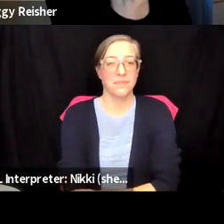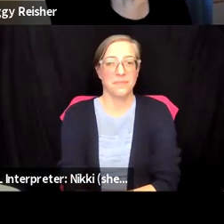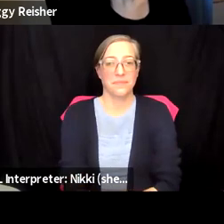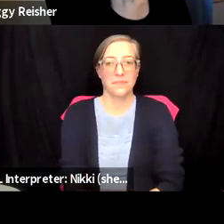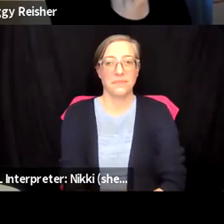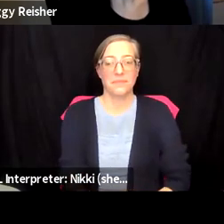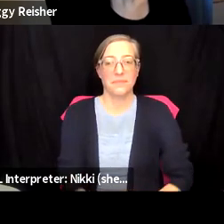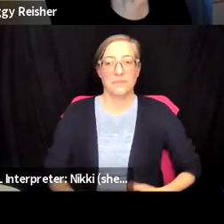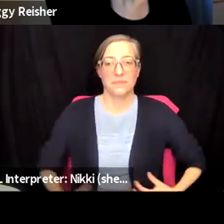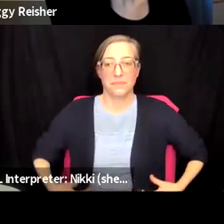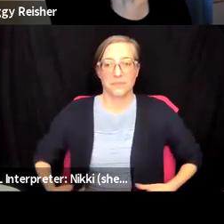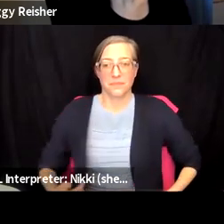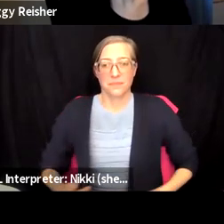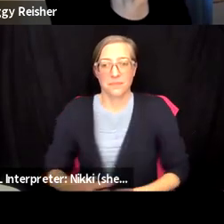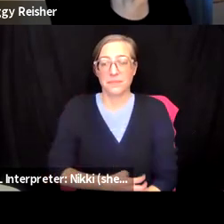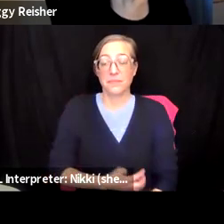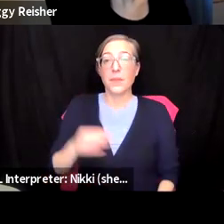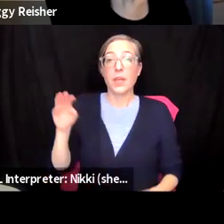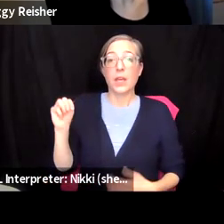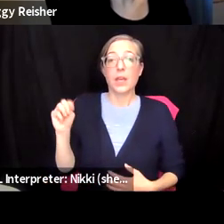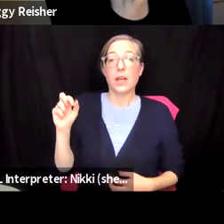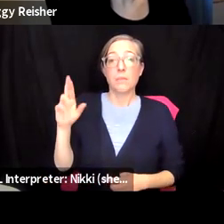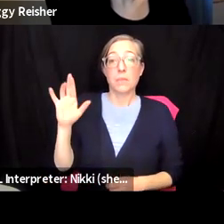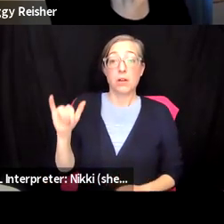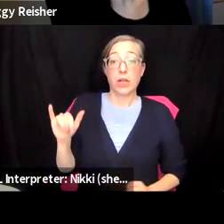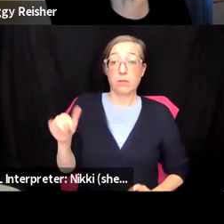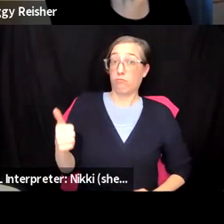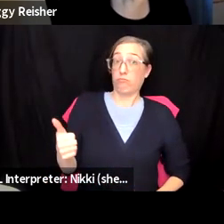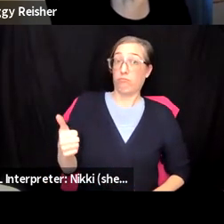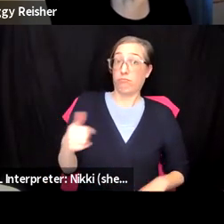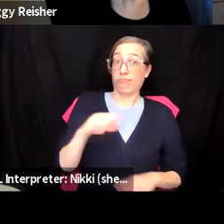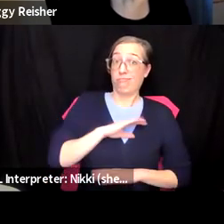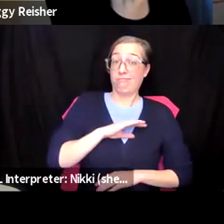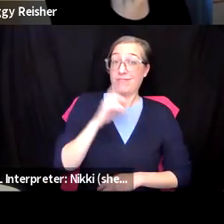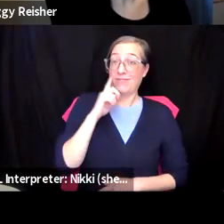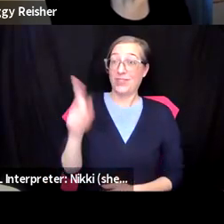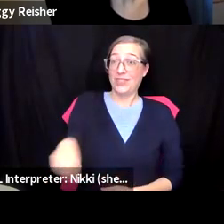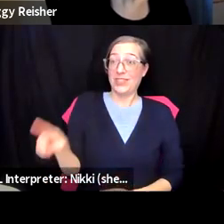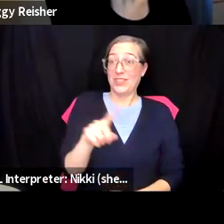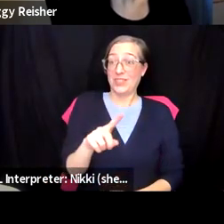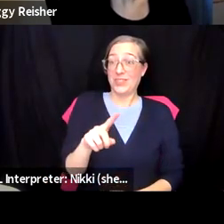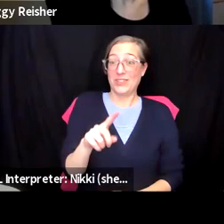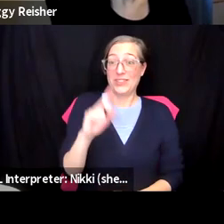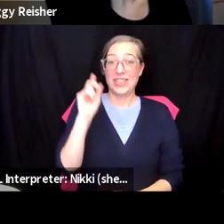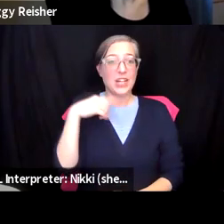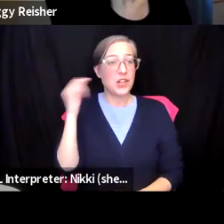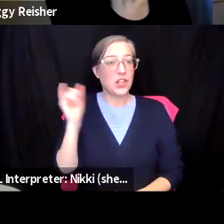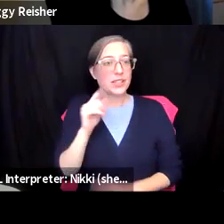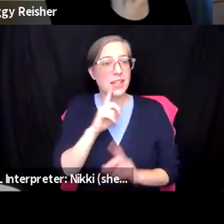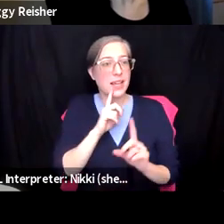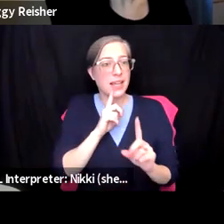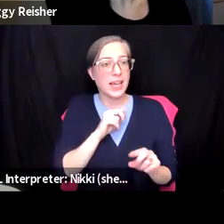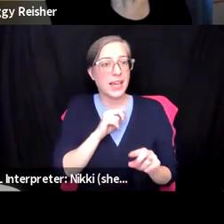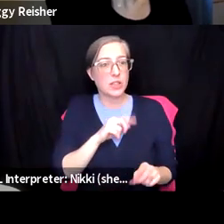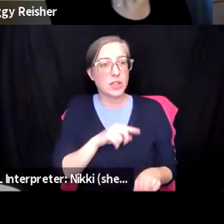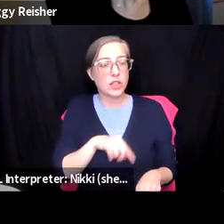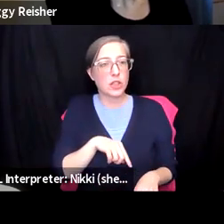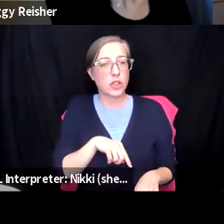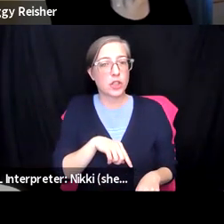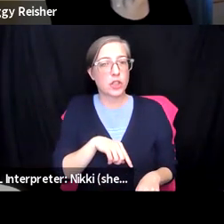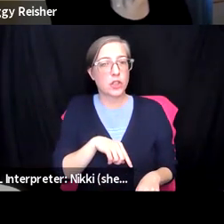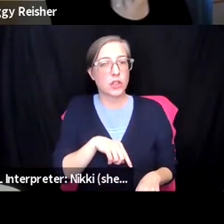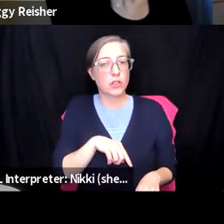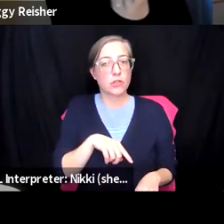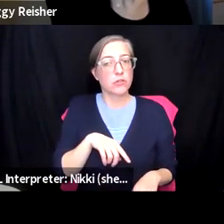Did she cover it all for you guys? It looks like the answers are pretty much have been answered.